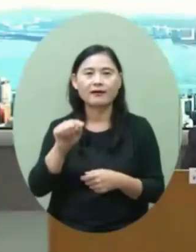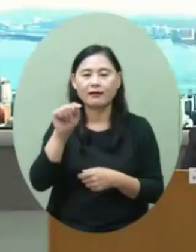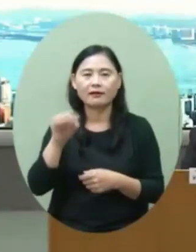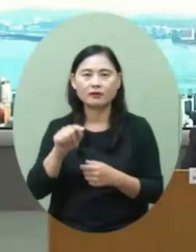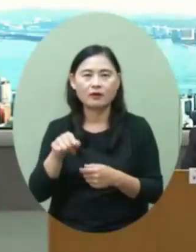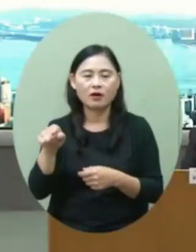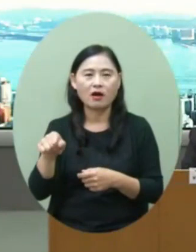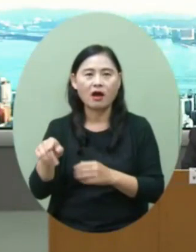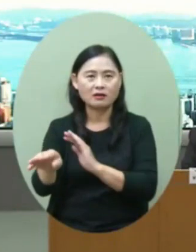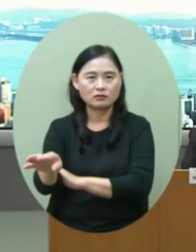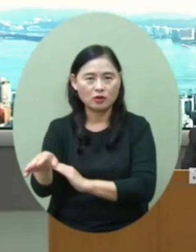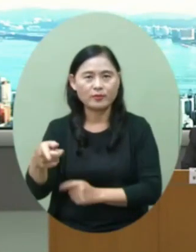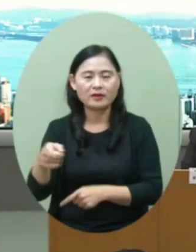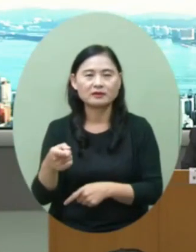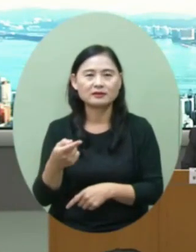context.